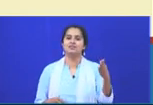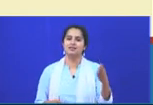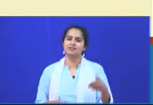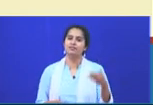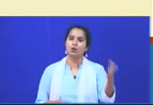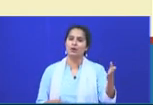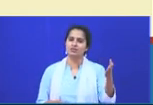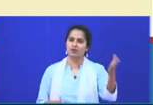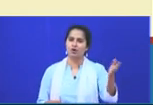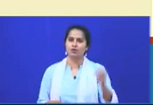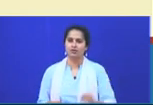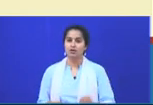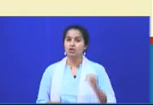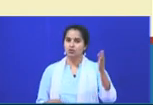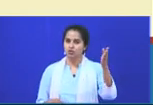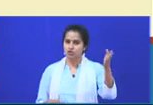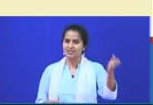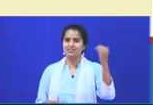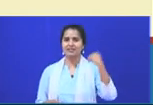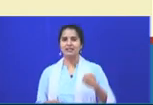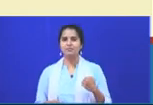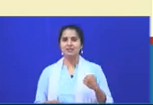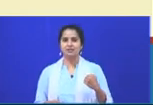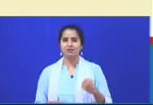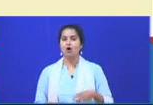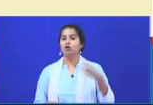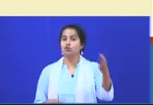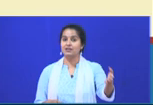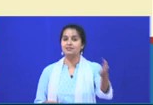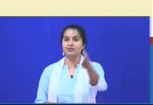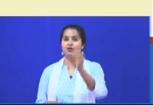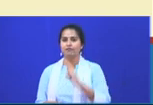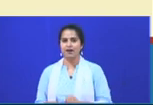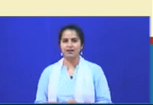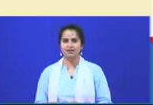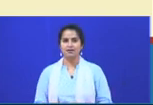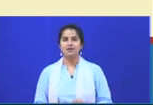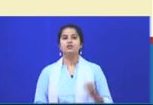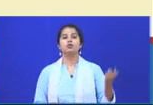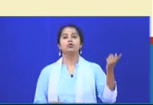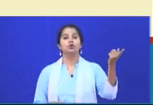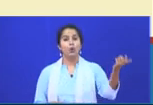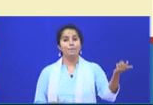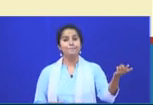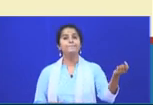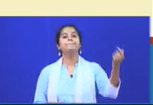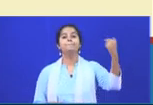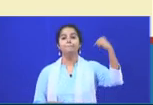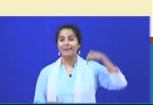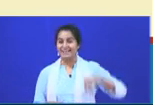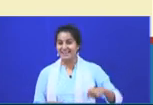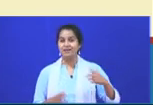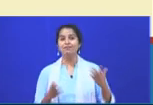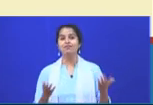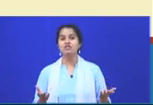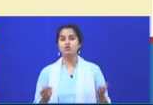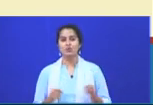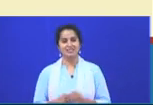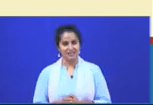that trust, it's a request or an order. So trust in me or trust in your friend. So tvam